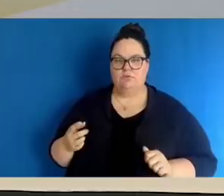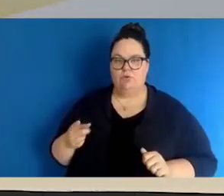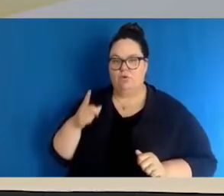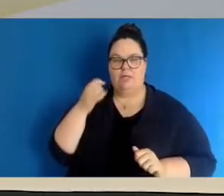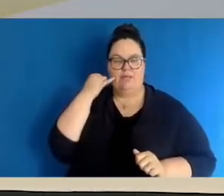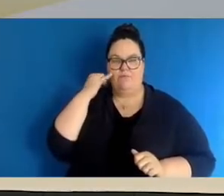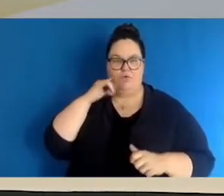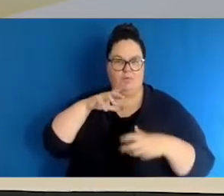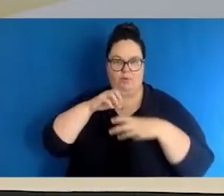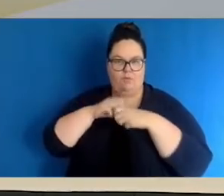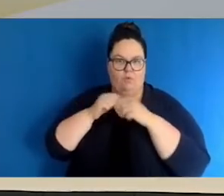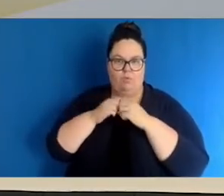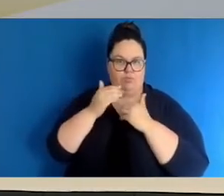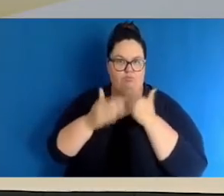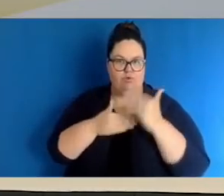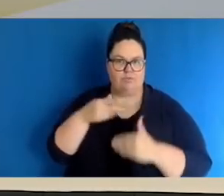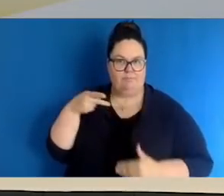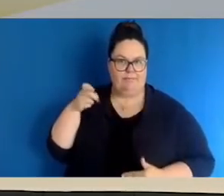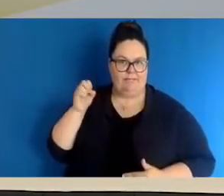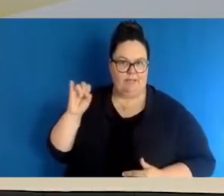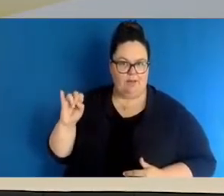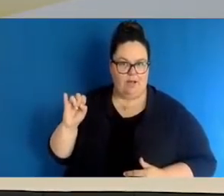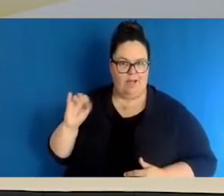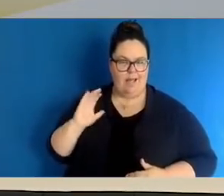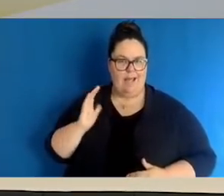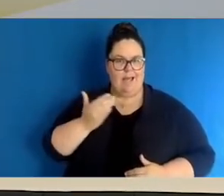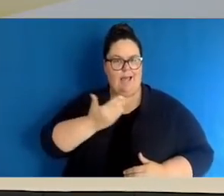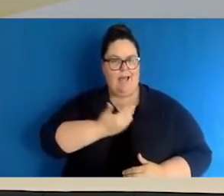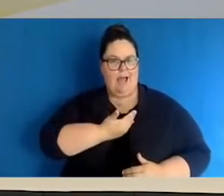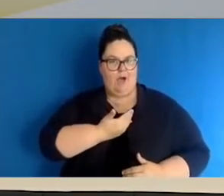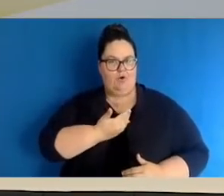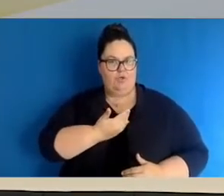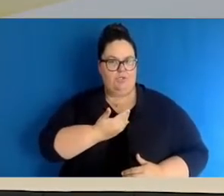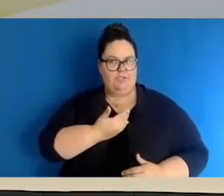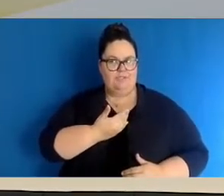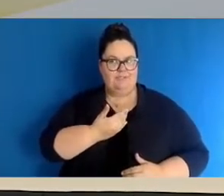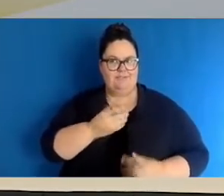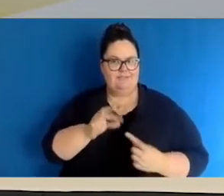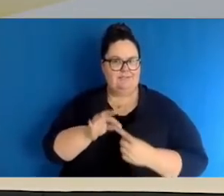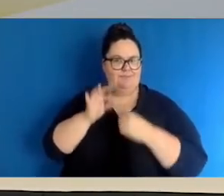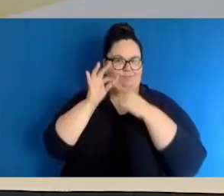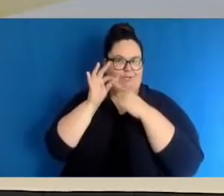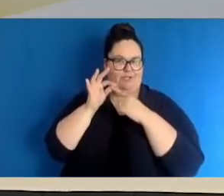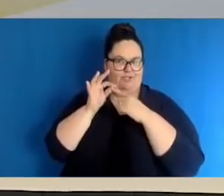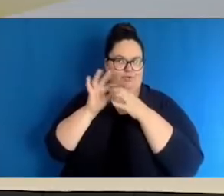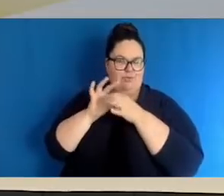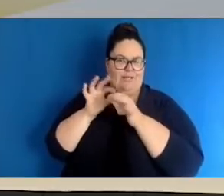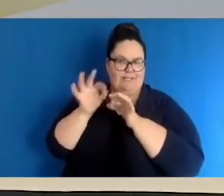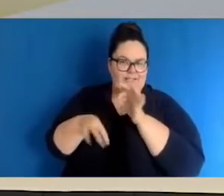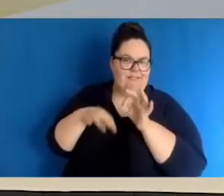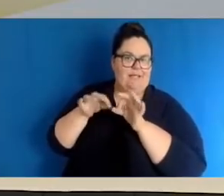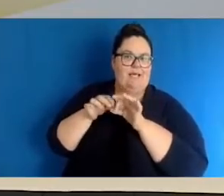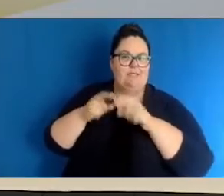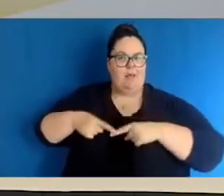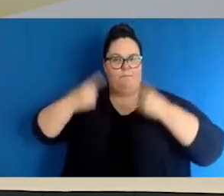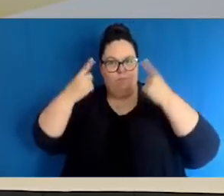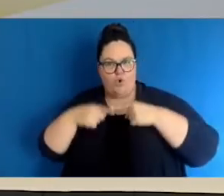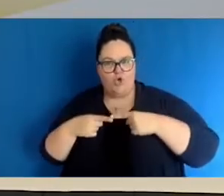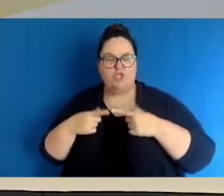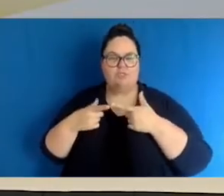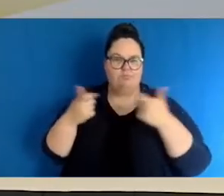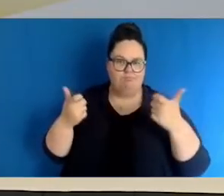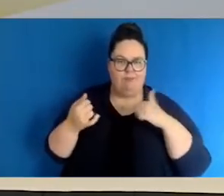PEI, we have a slightly different, we have something fairly unique here in terms of our testing and our border measures and